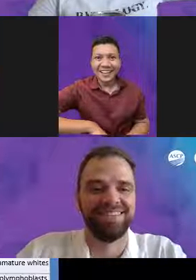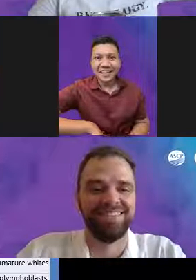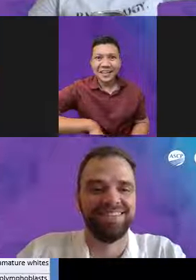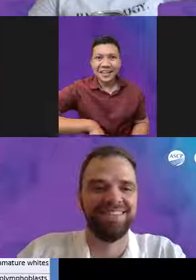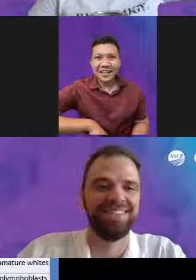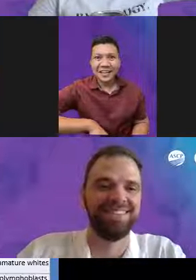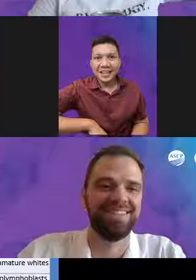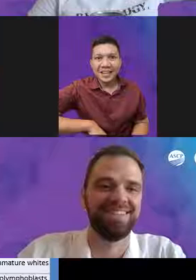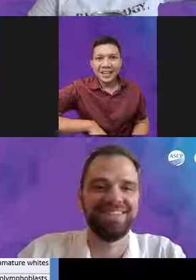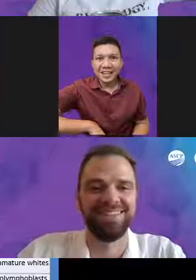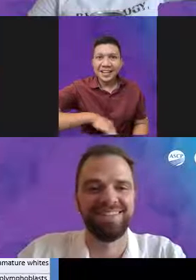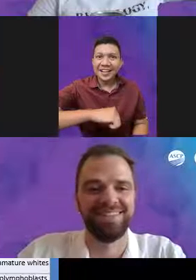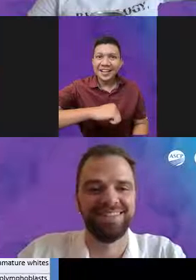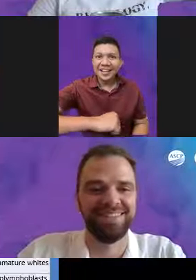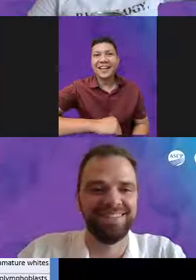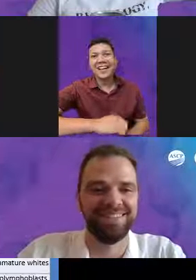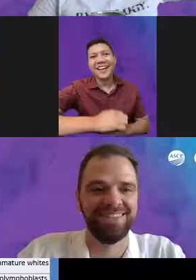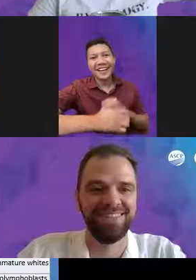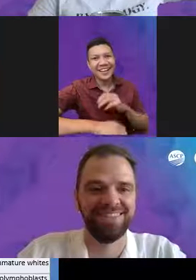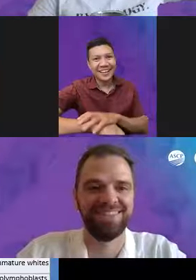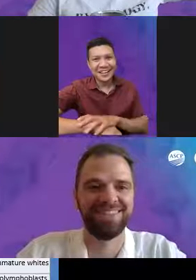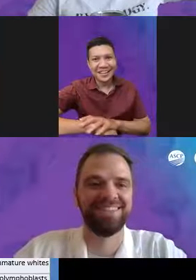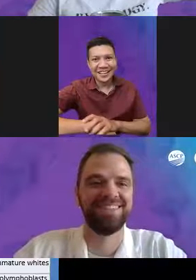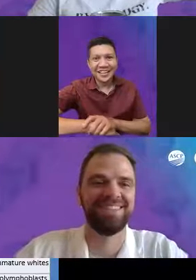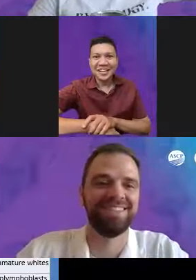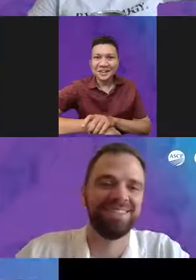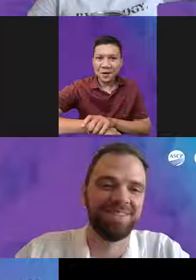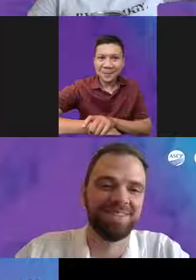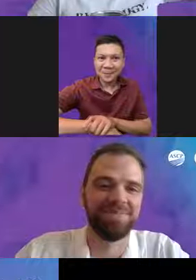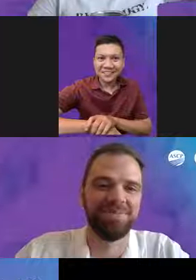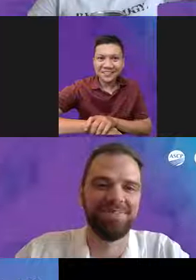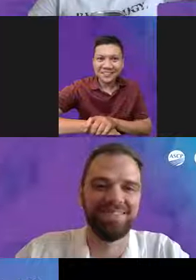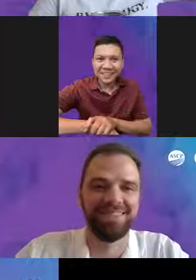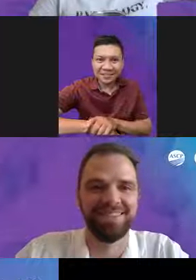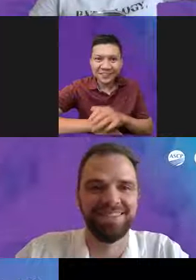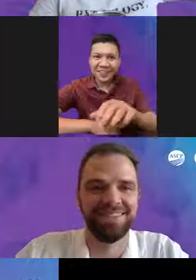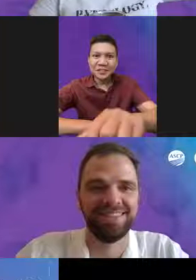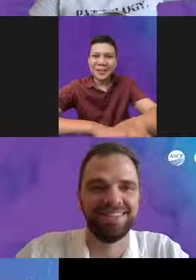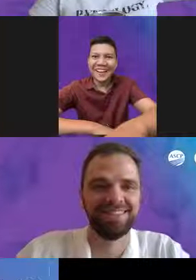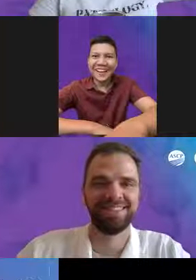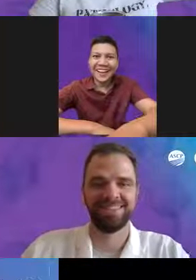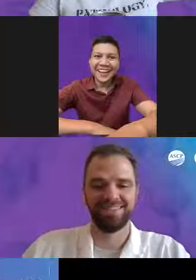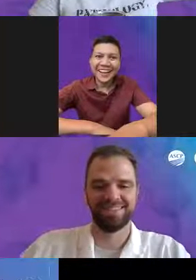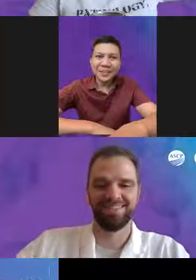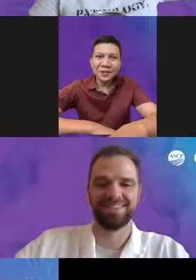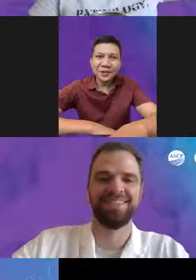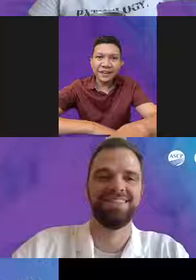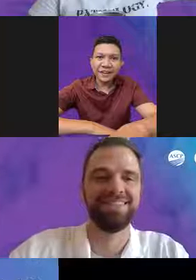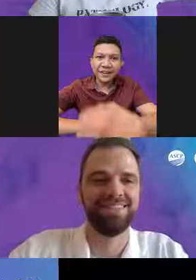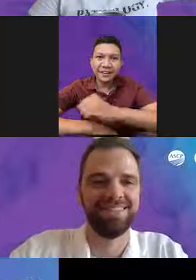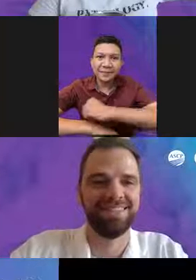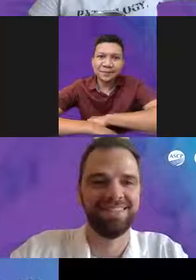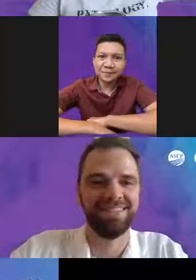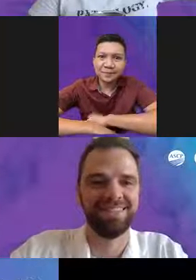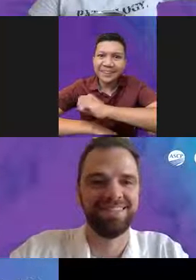our first reporter from the bench. Okay, you ready? All right, take it. We are